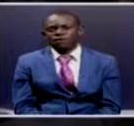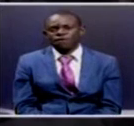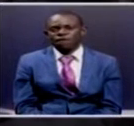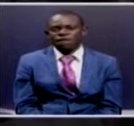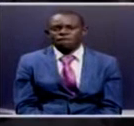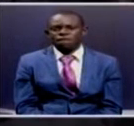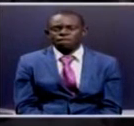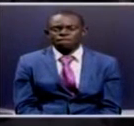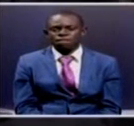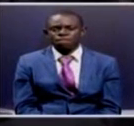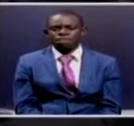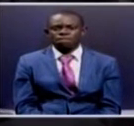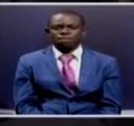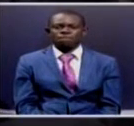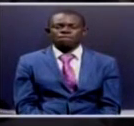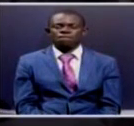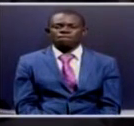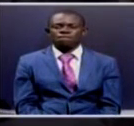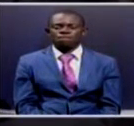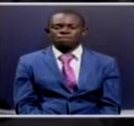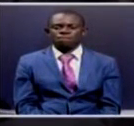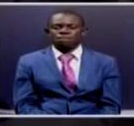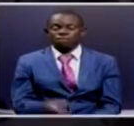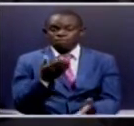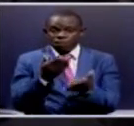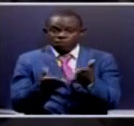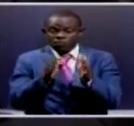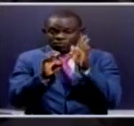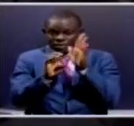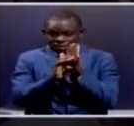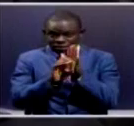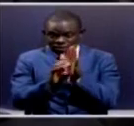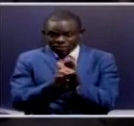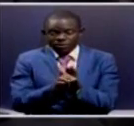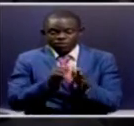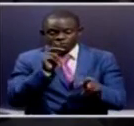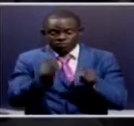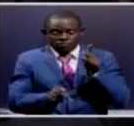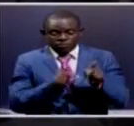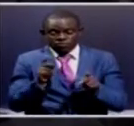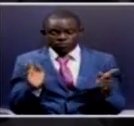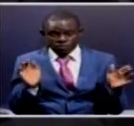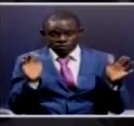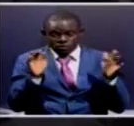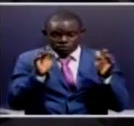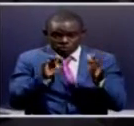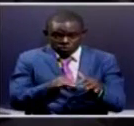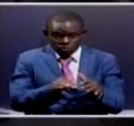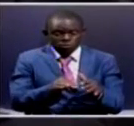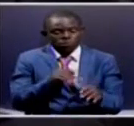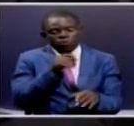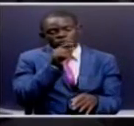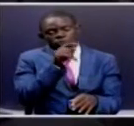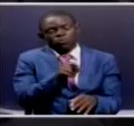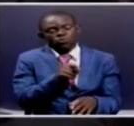the attendance of people or the production of documents, and that is against freedom of